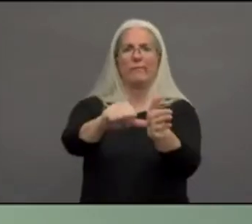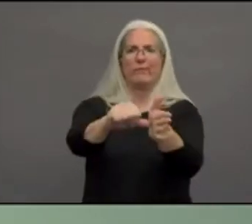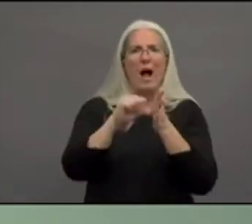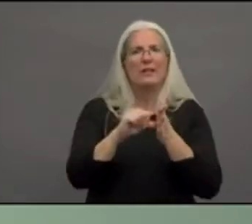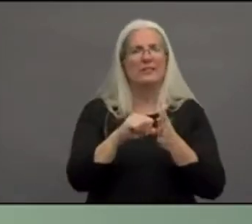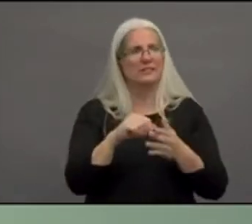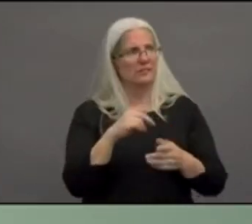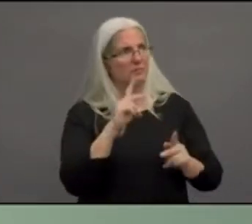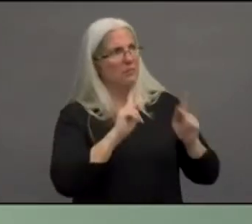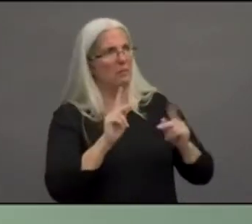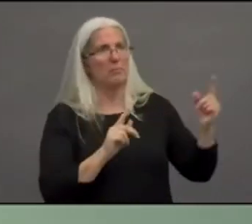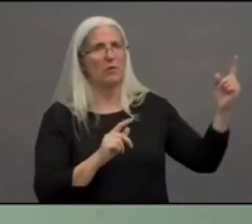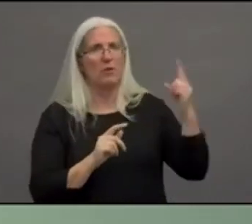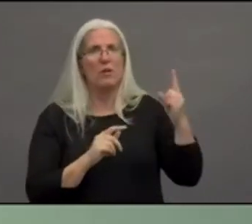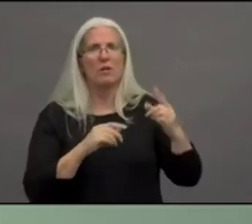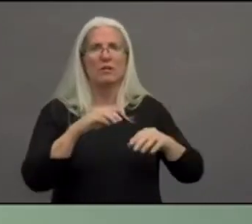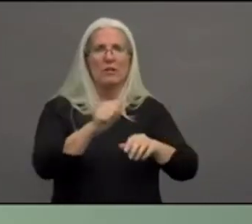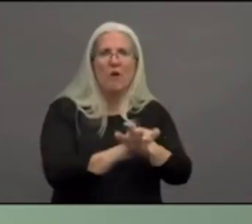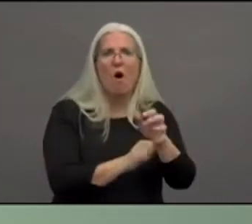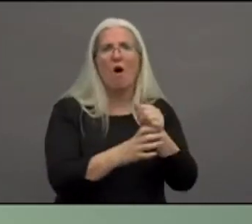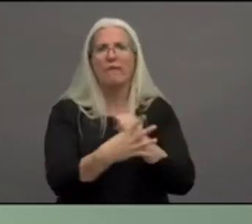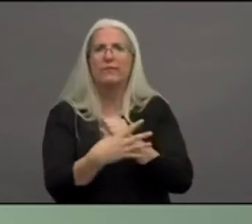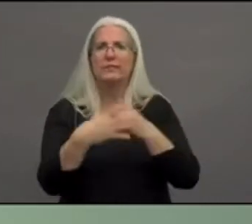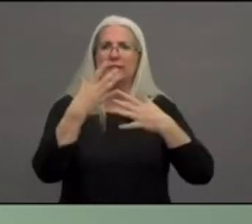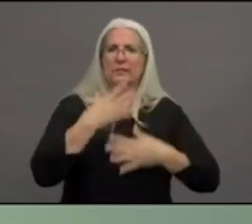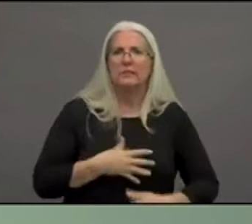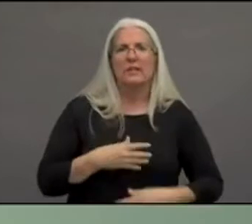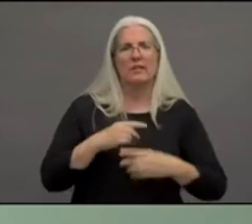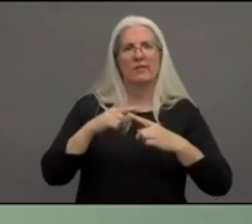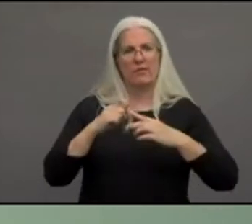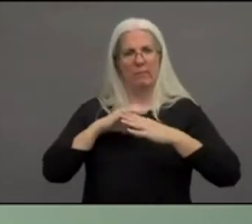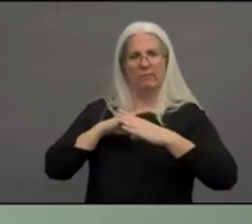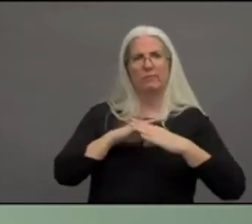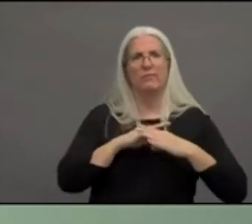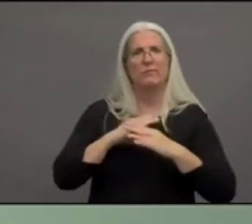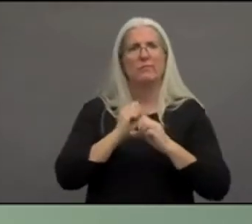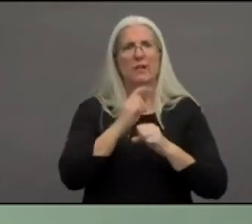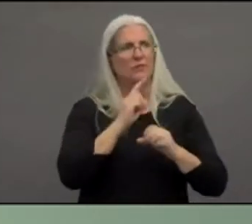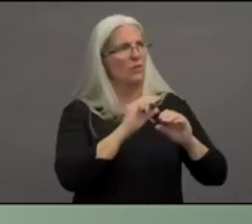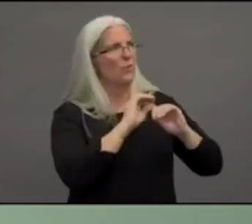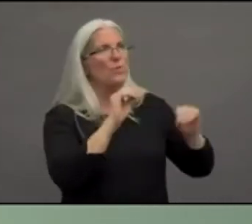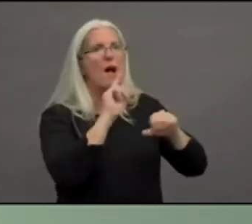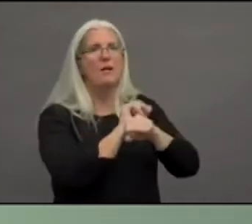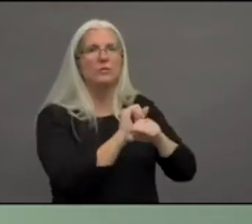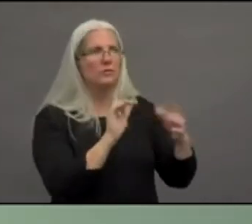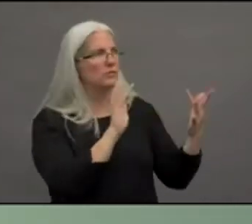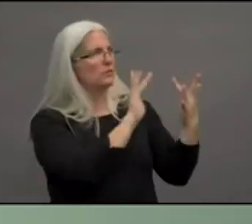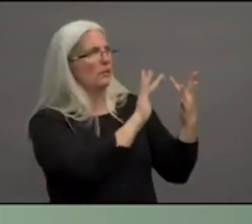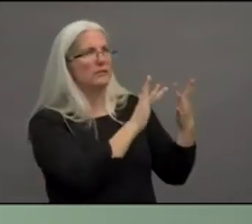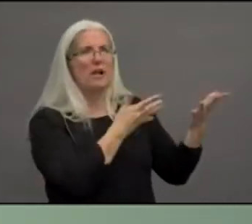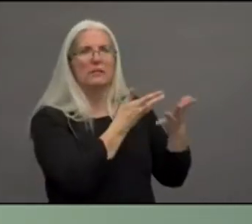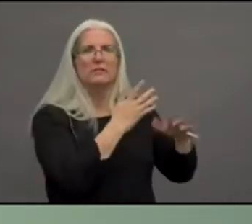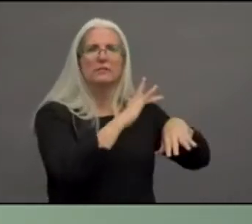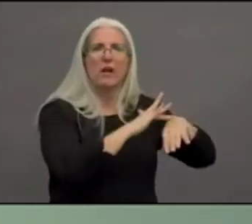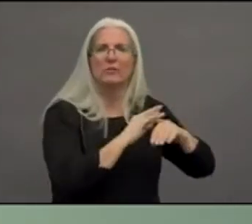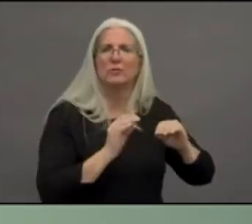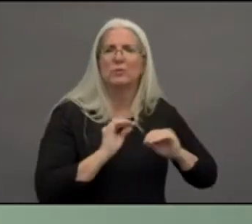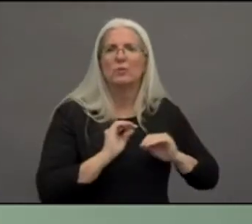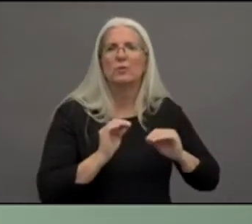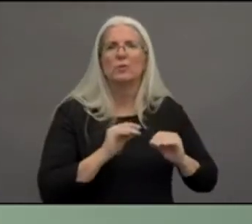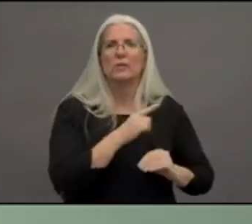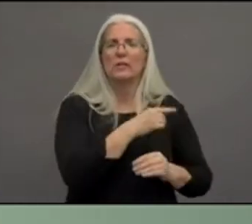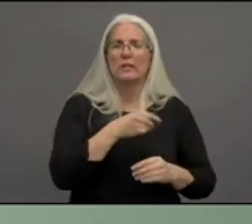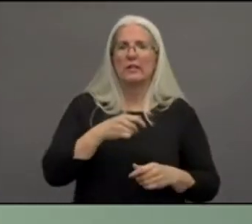any contact with the workers, and especially from people being tested. At no time were we exposed to anyone except through the crack